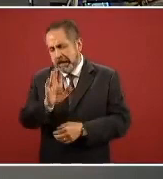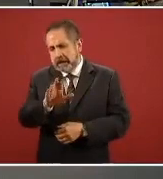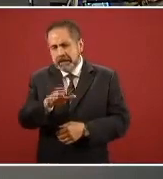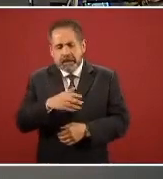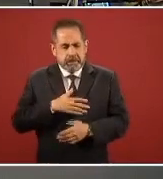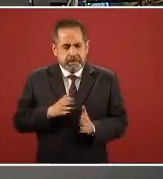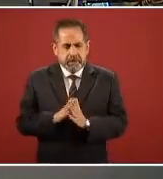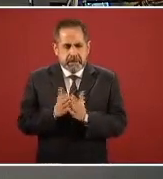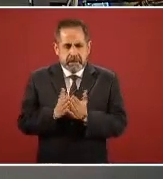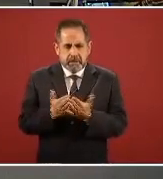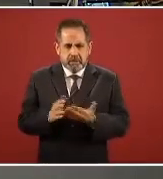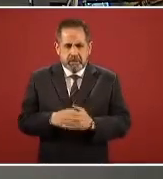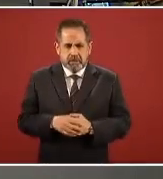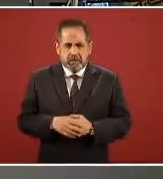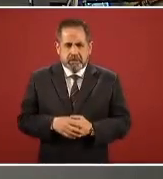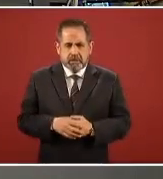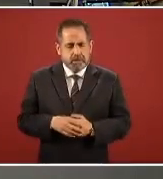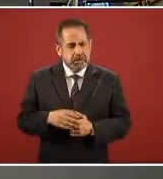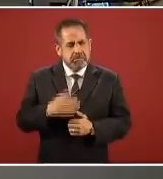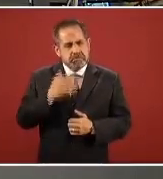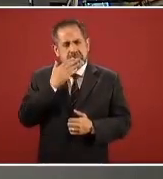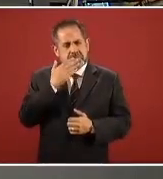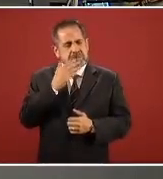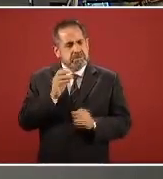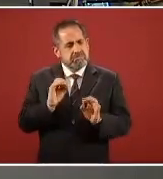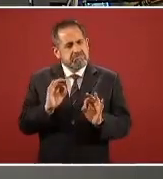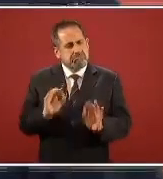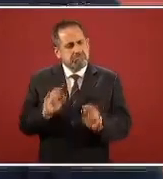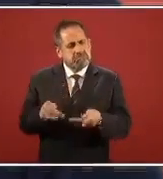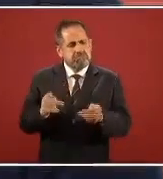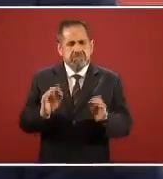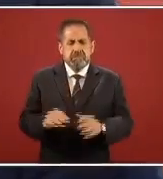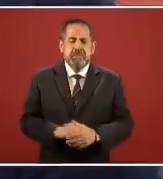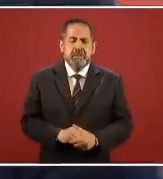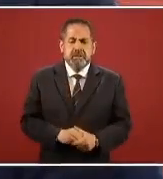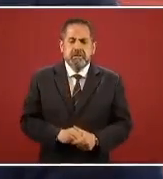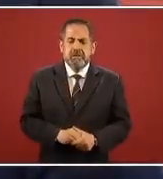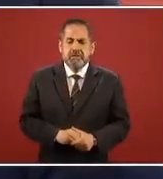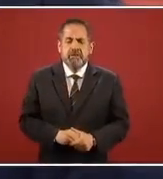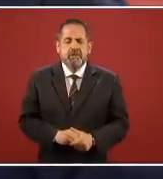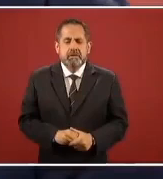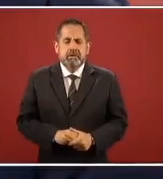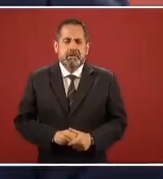How's the book going? He says, oh yeah, he says it's doing well. Va bien.